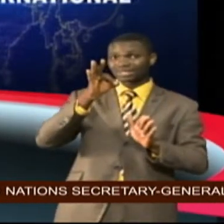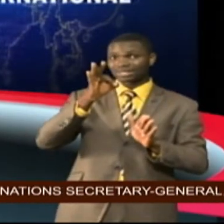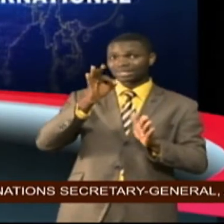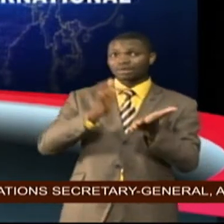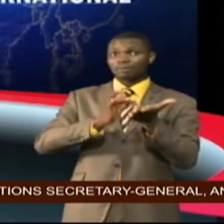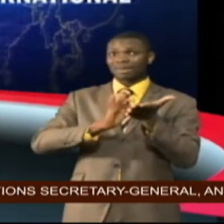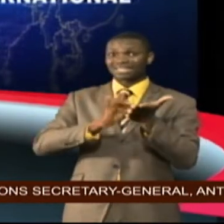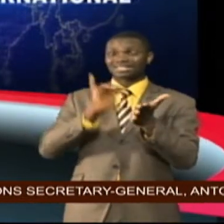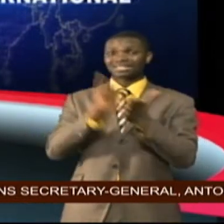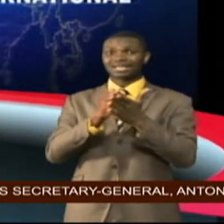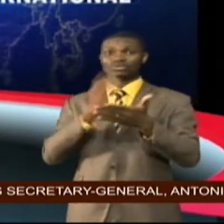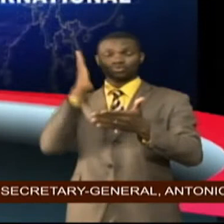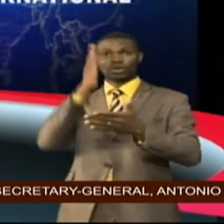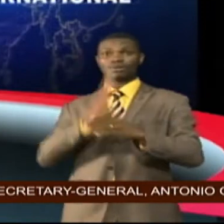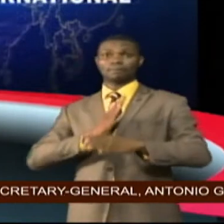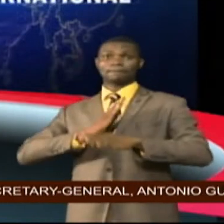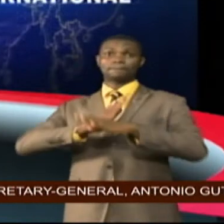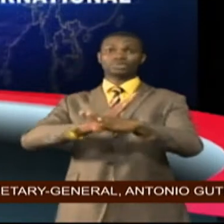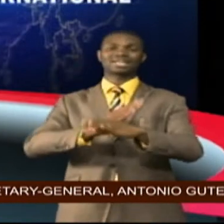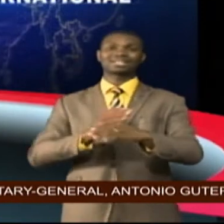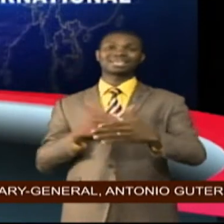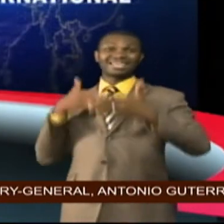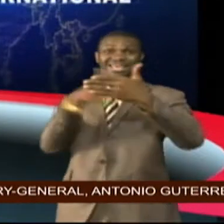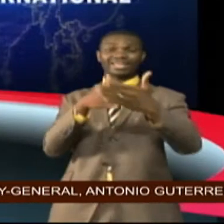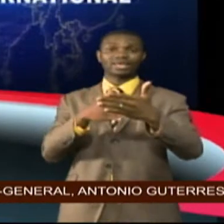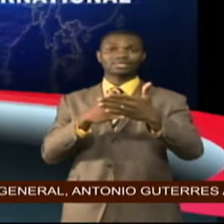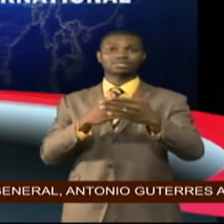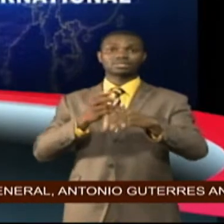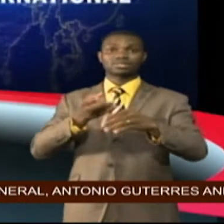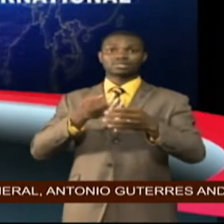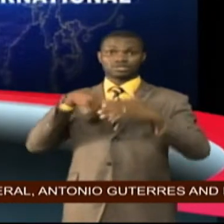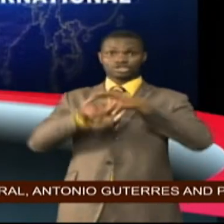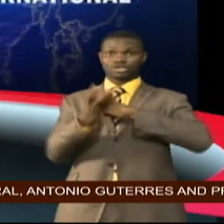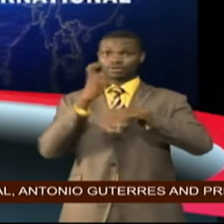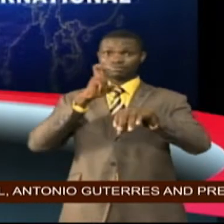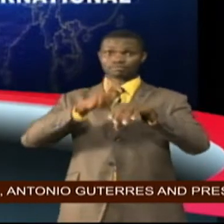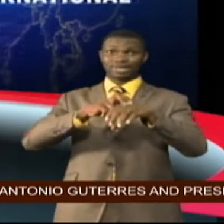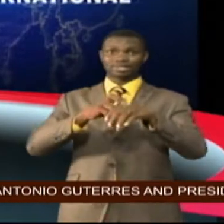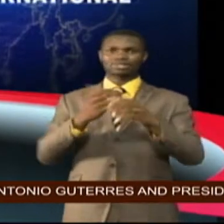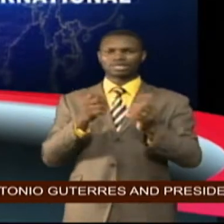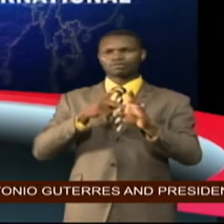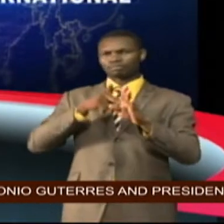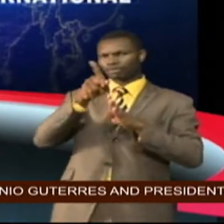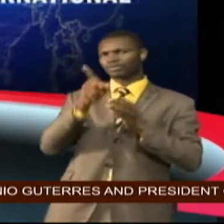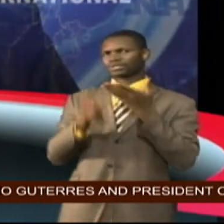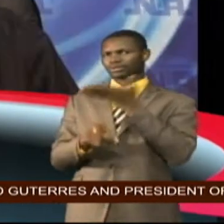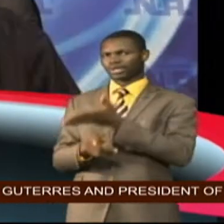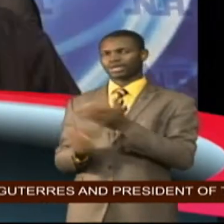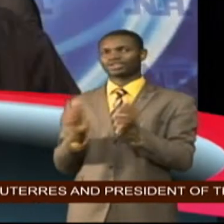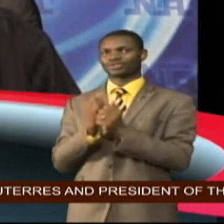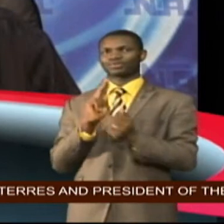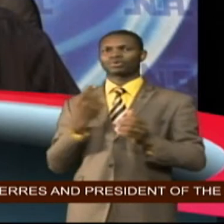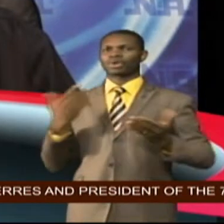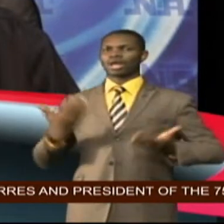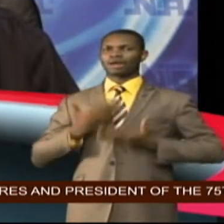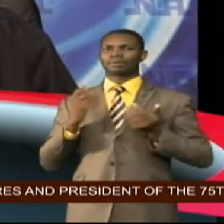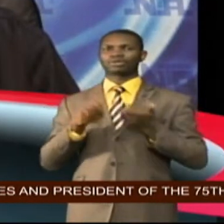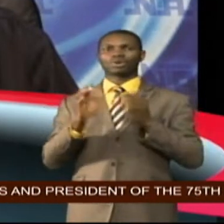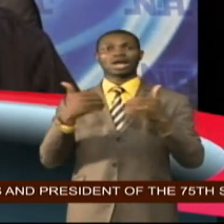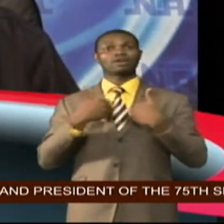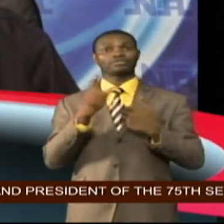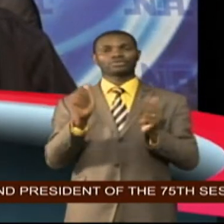the coordinator, ECHITAP Study Group, Nigeria and UK, Professor Abdulsalam Nasidi. Prof, it's nice to have you in our